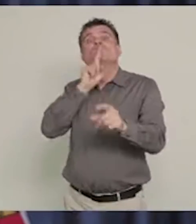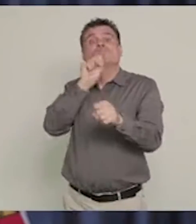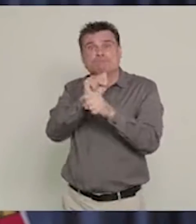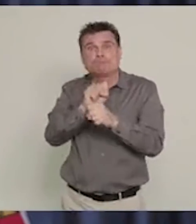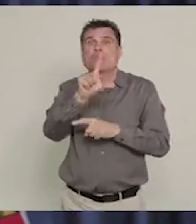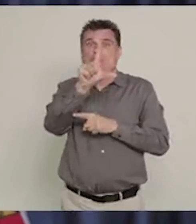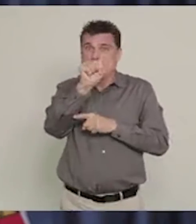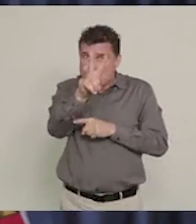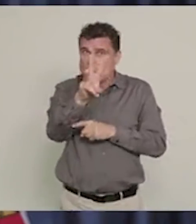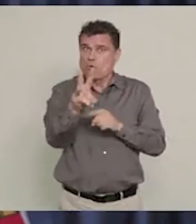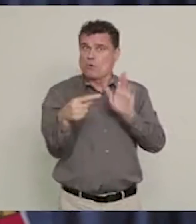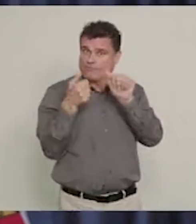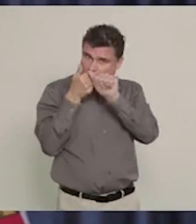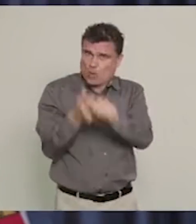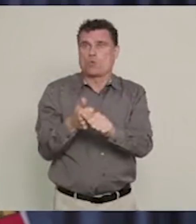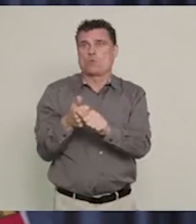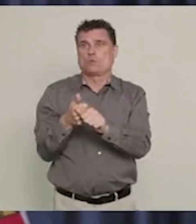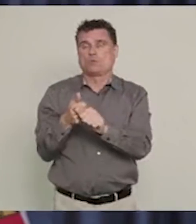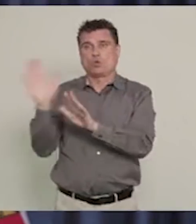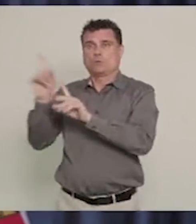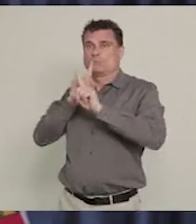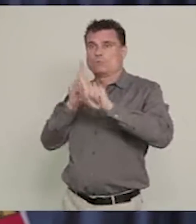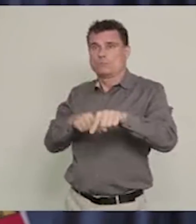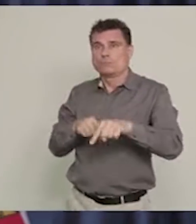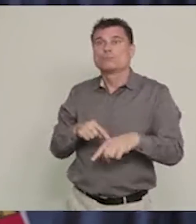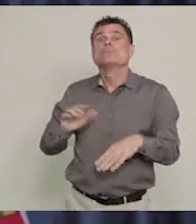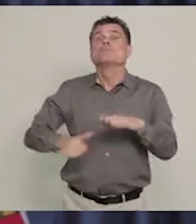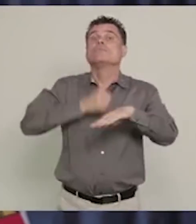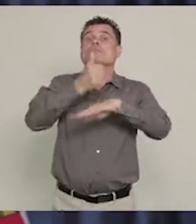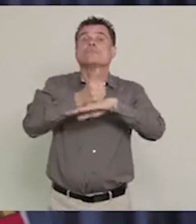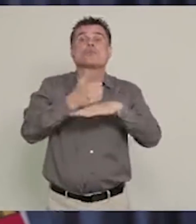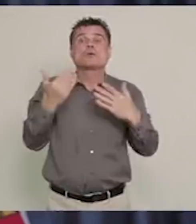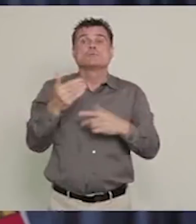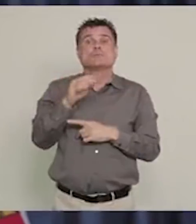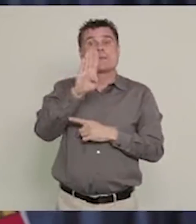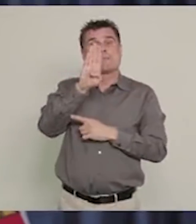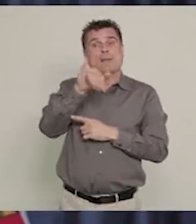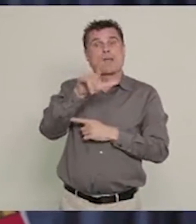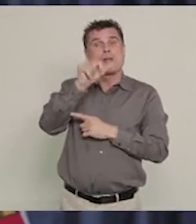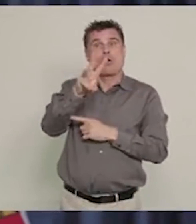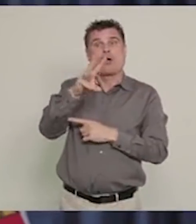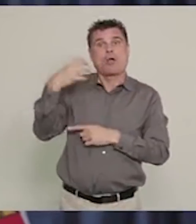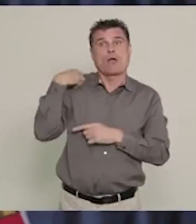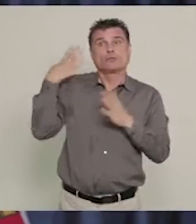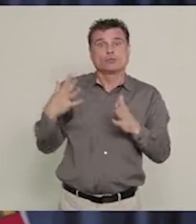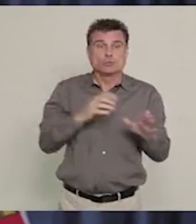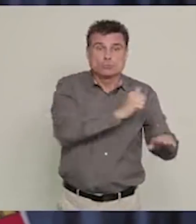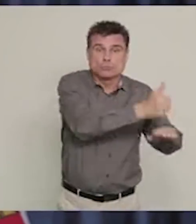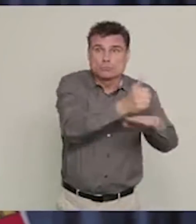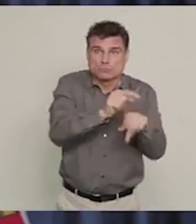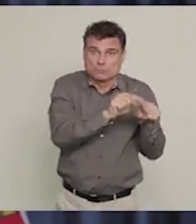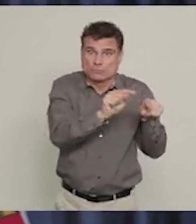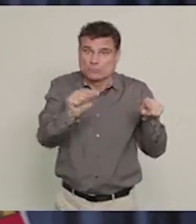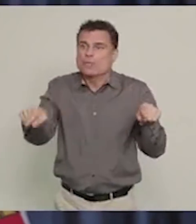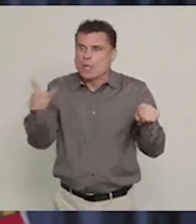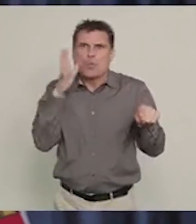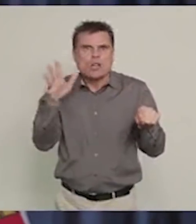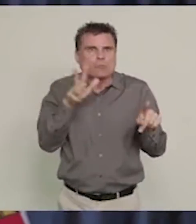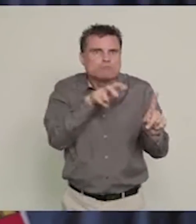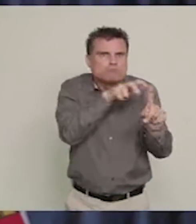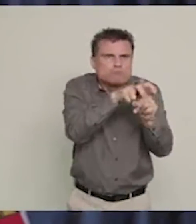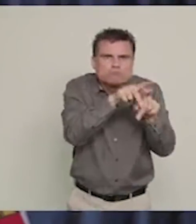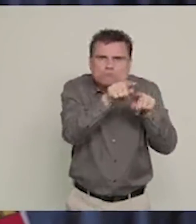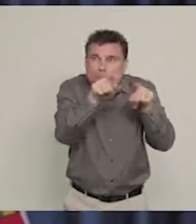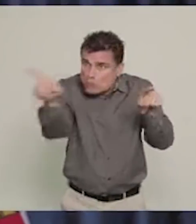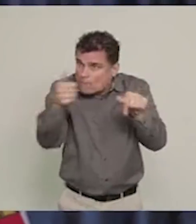provincial health officer's recommendations and orders which could carry fines or even jail time.